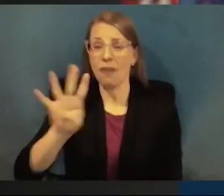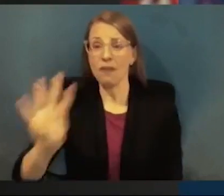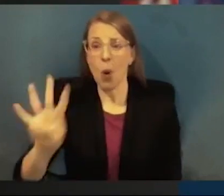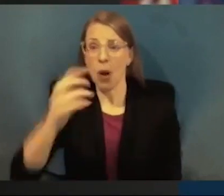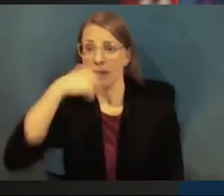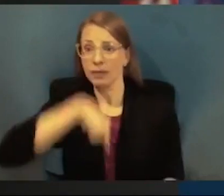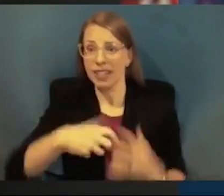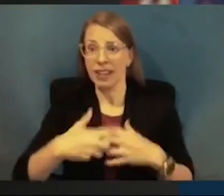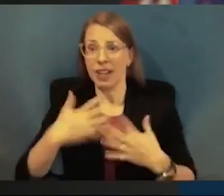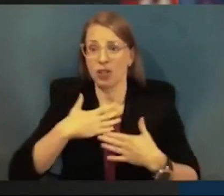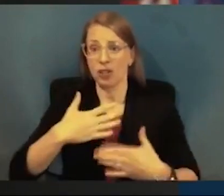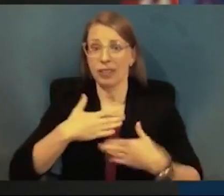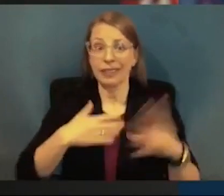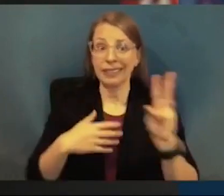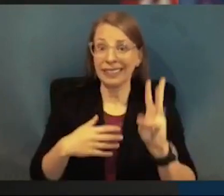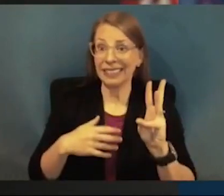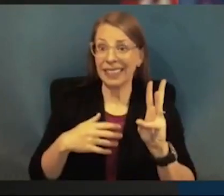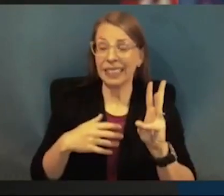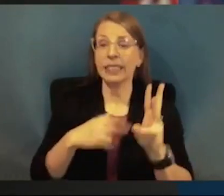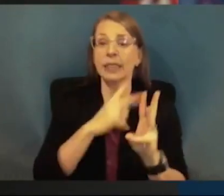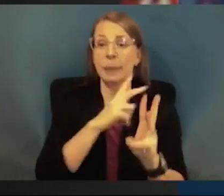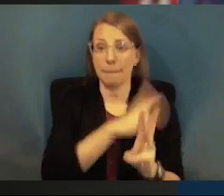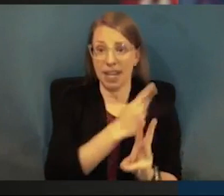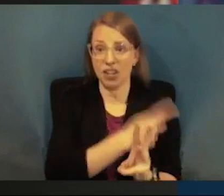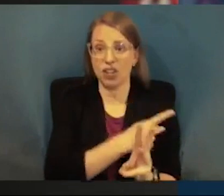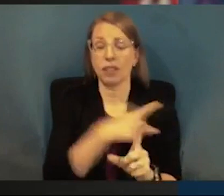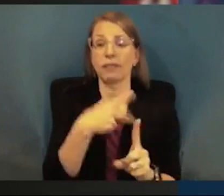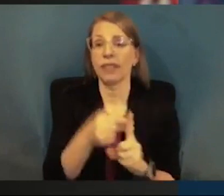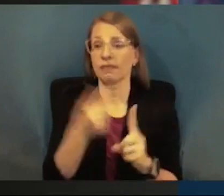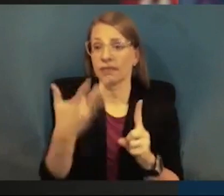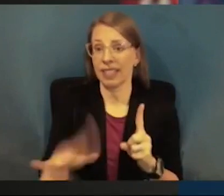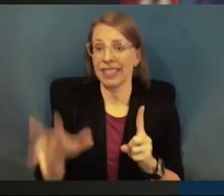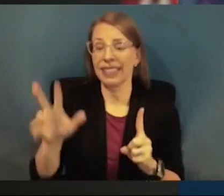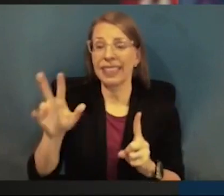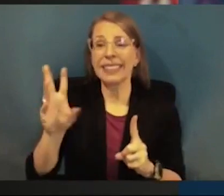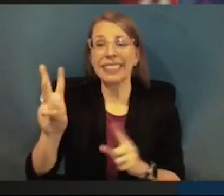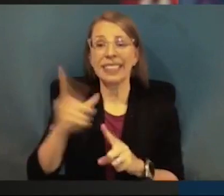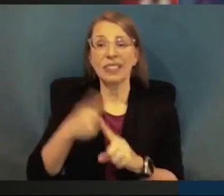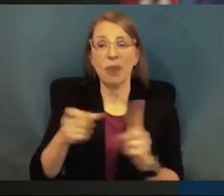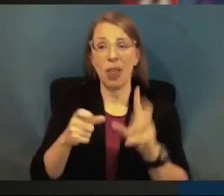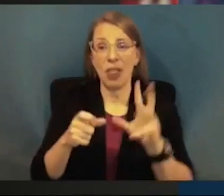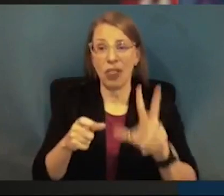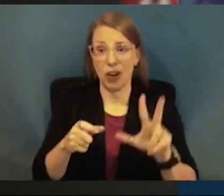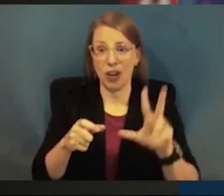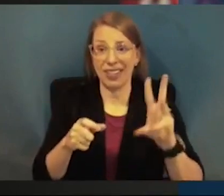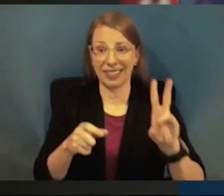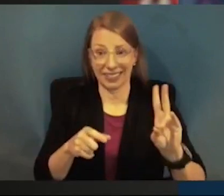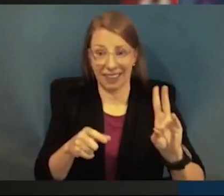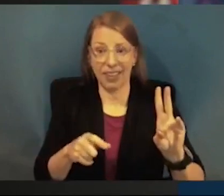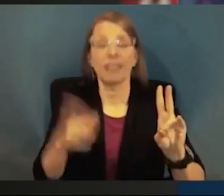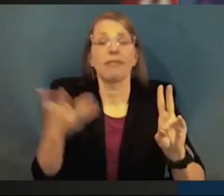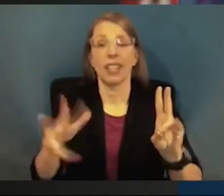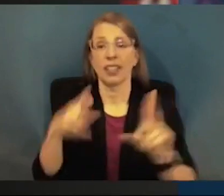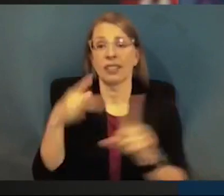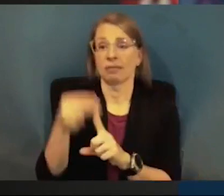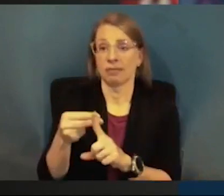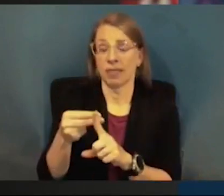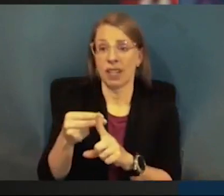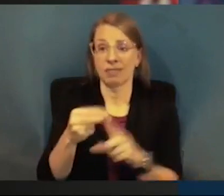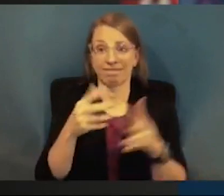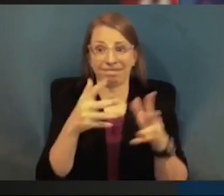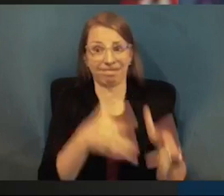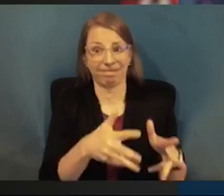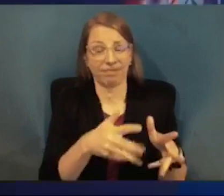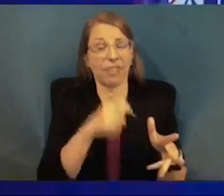of those patients are vaccinated, so 6 of the 37 are fully vaccinated. The rest of the people are not vaccinated. We